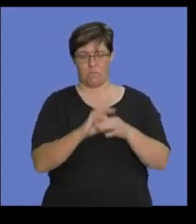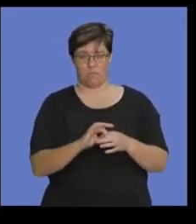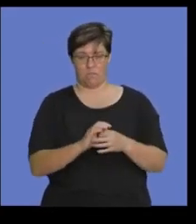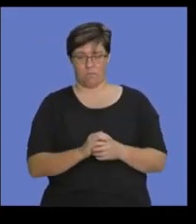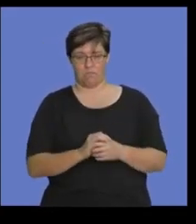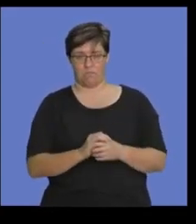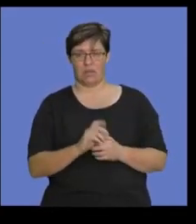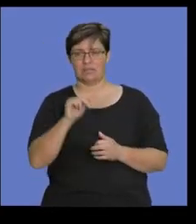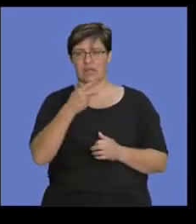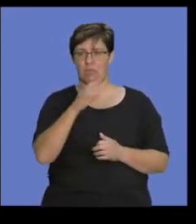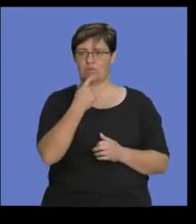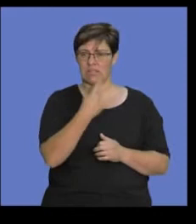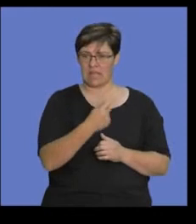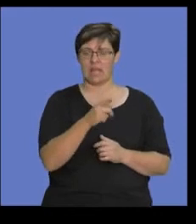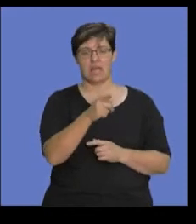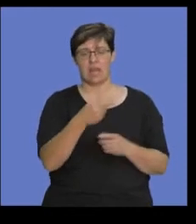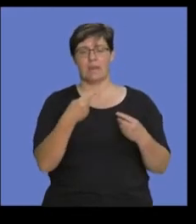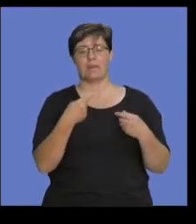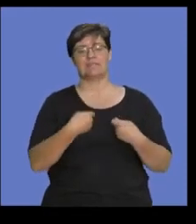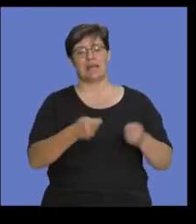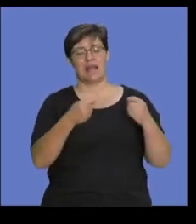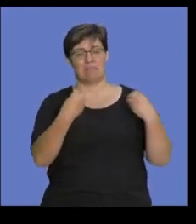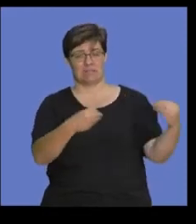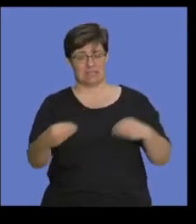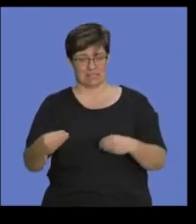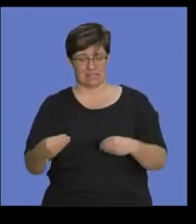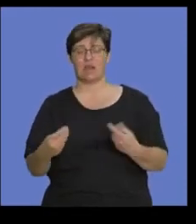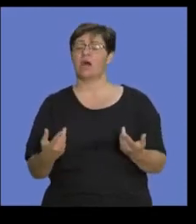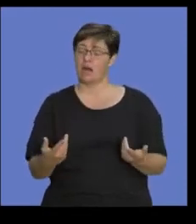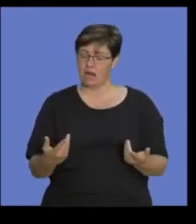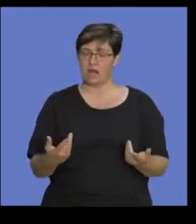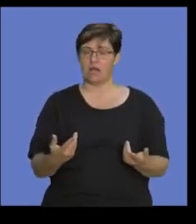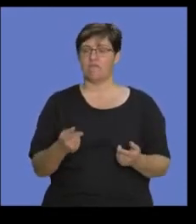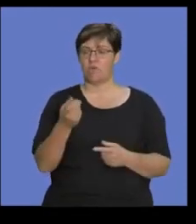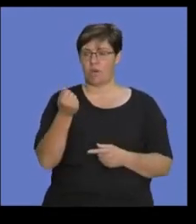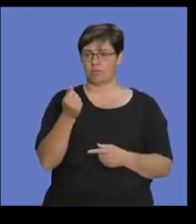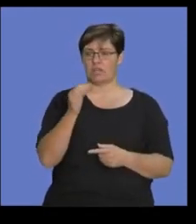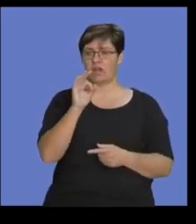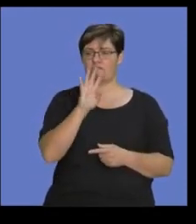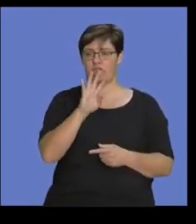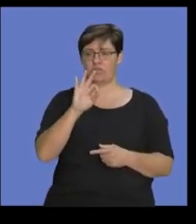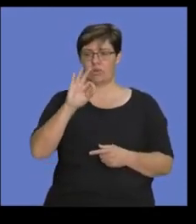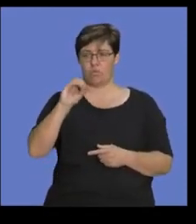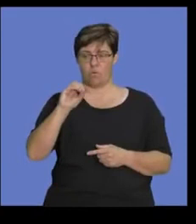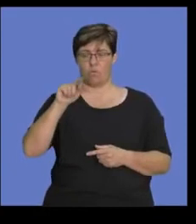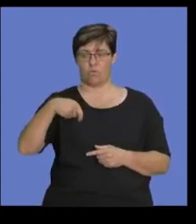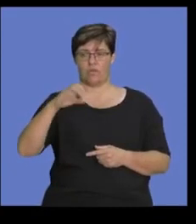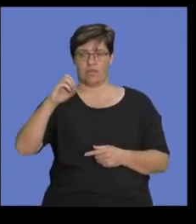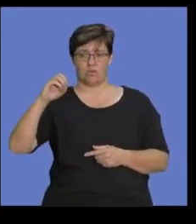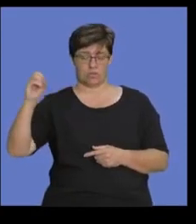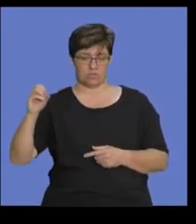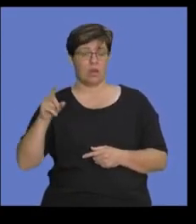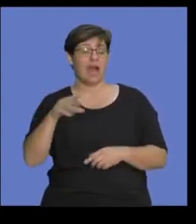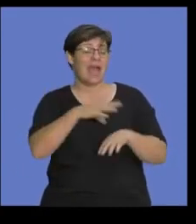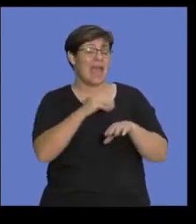at home. So Thabo sells his business for that amount when he is 32 years old. Now